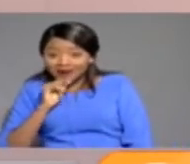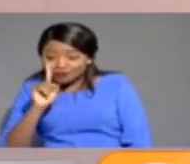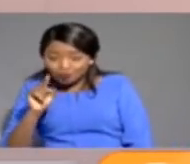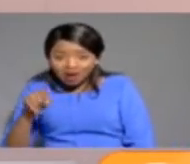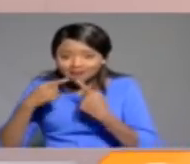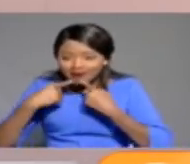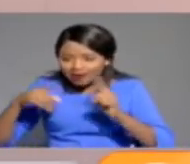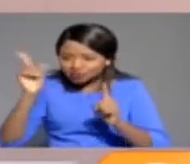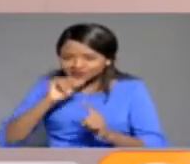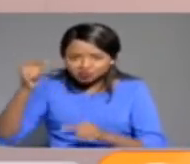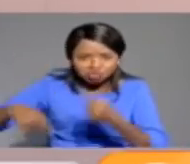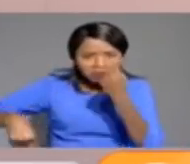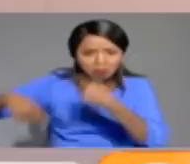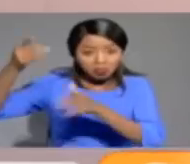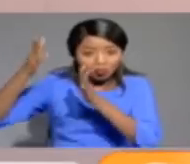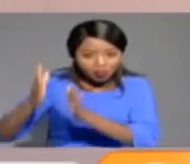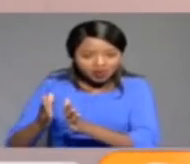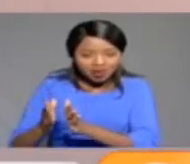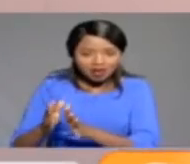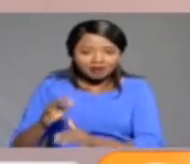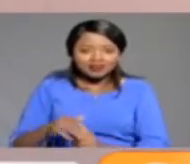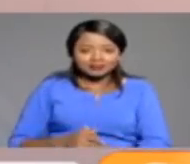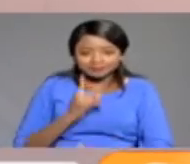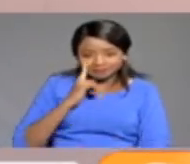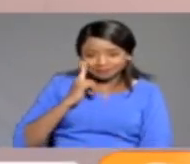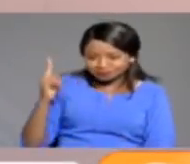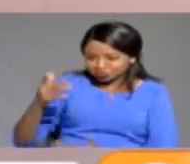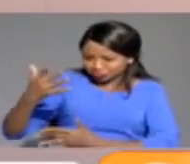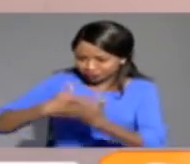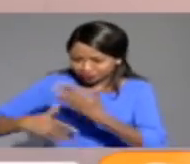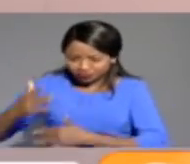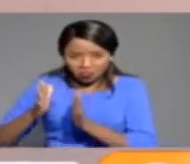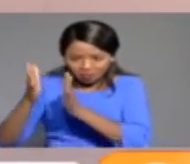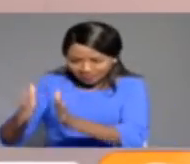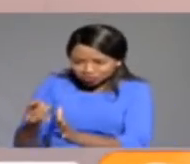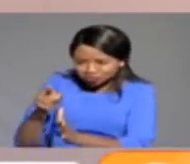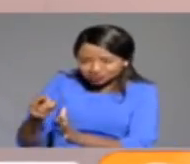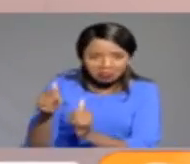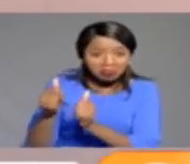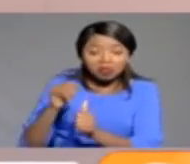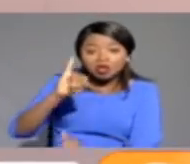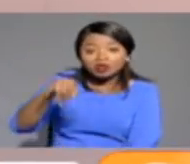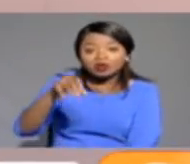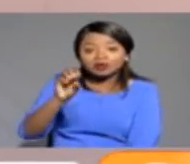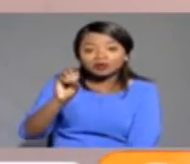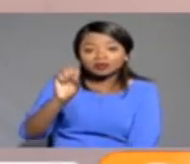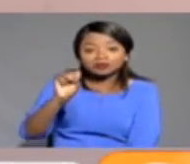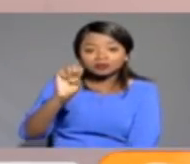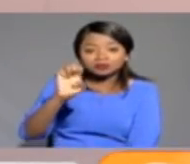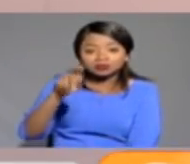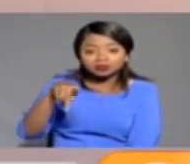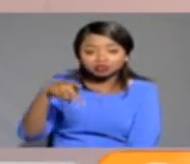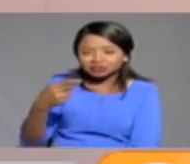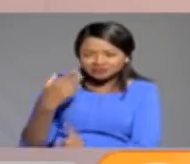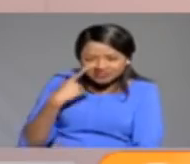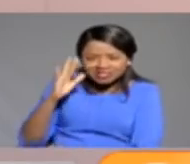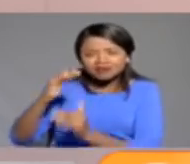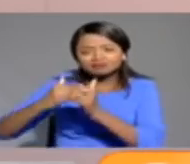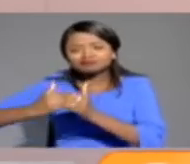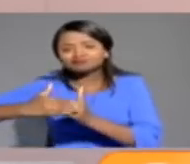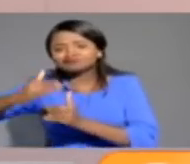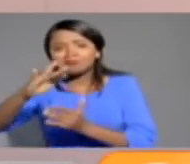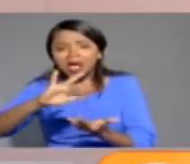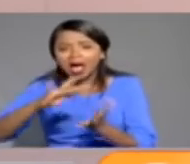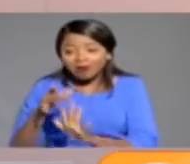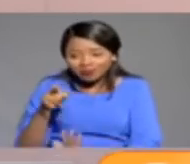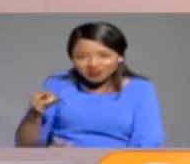shillings jackpot by Shabiki.com. Elphas Lagat spent time with the down-to-earth Joseph Njoroge to find out what the future holds for the